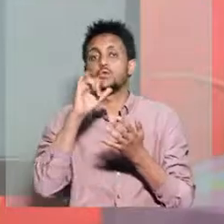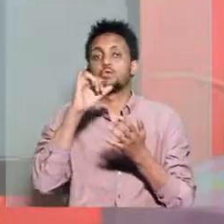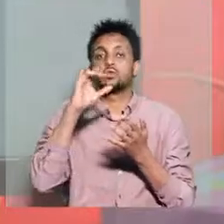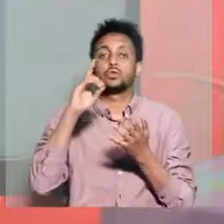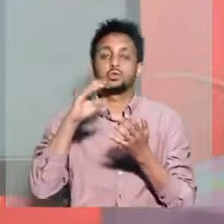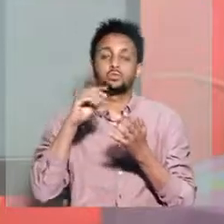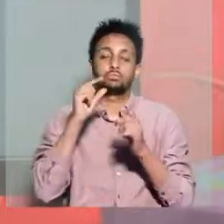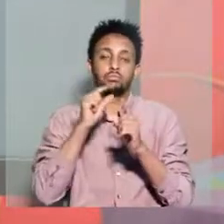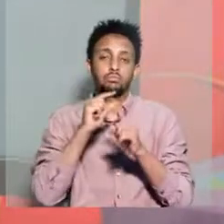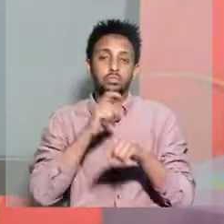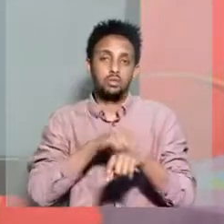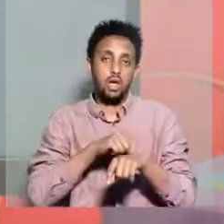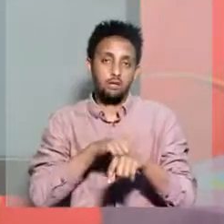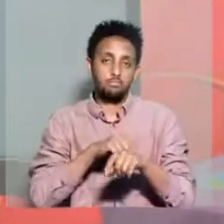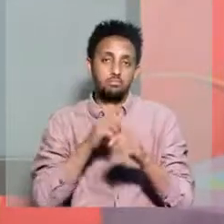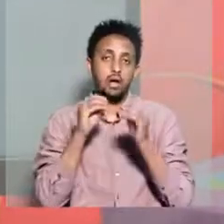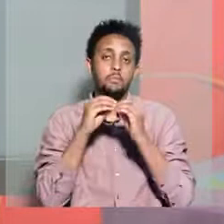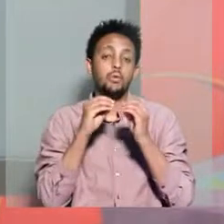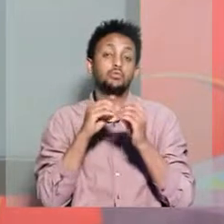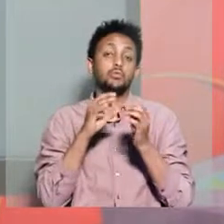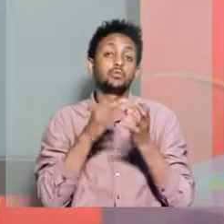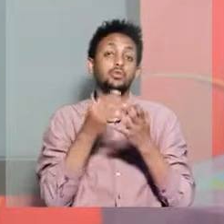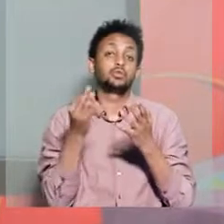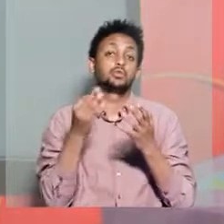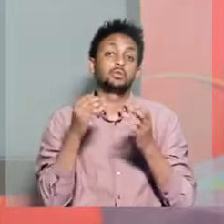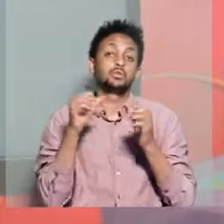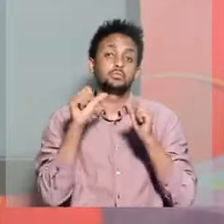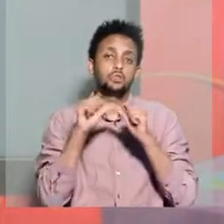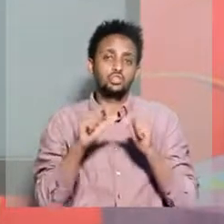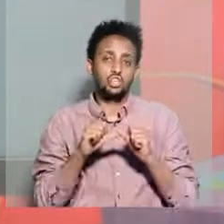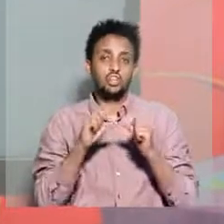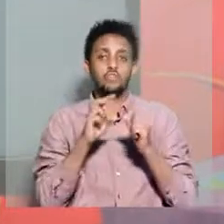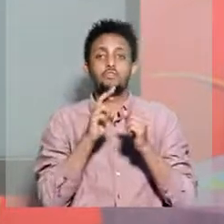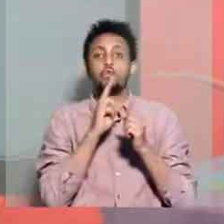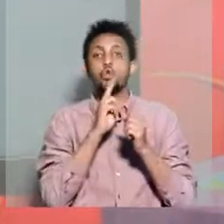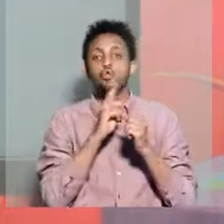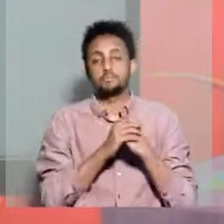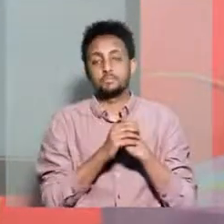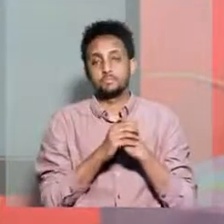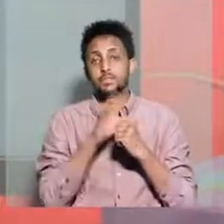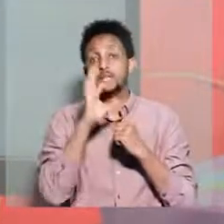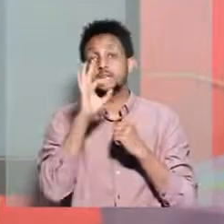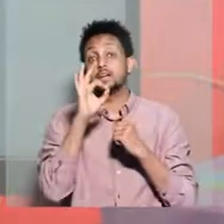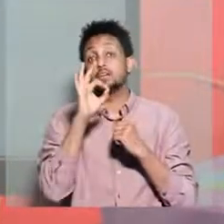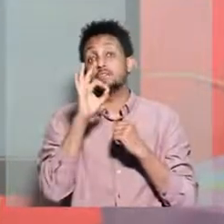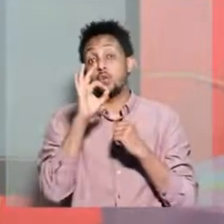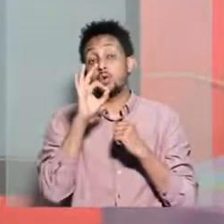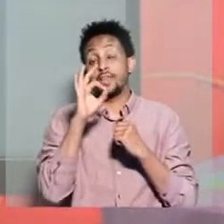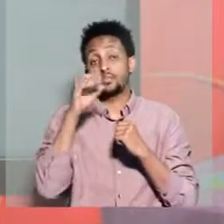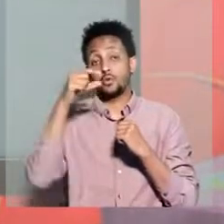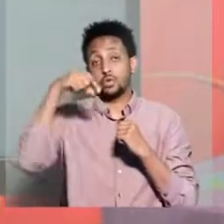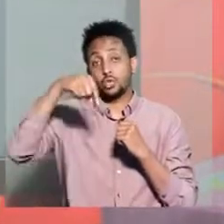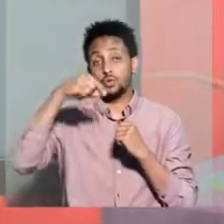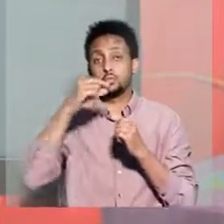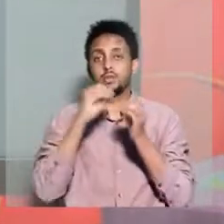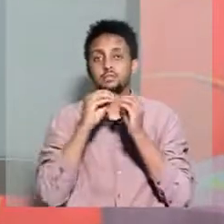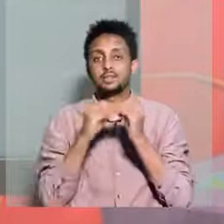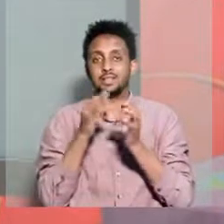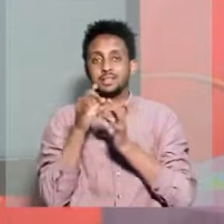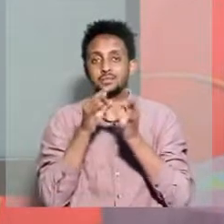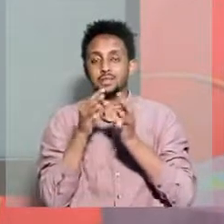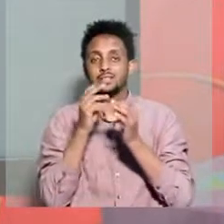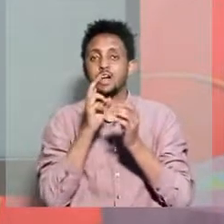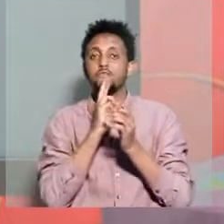unit time, and the amount of fluids is measured in volume. Flow rate can be mathematically expressed